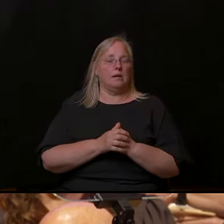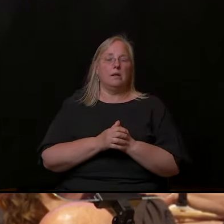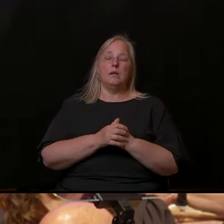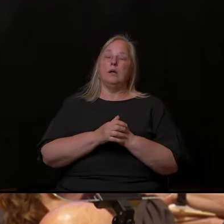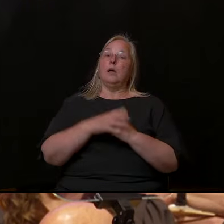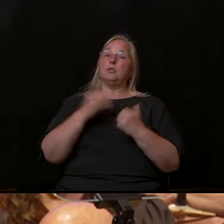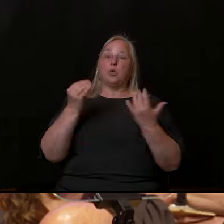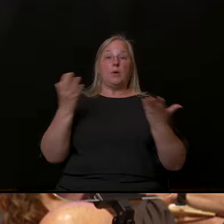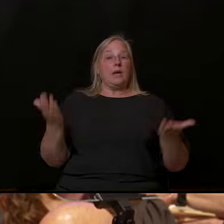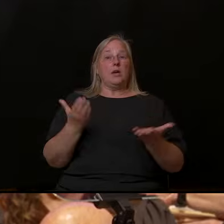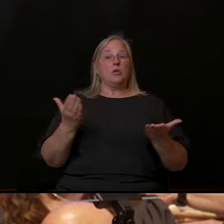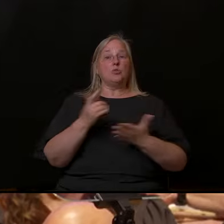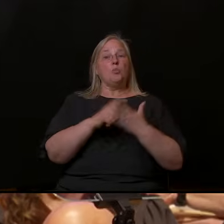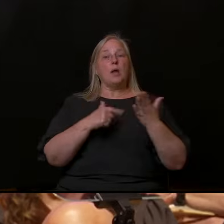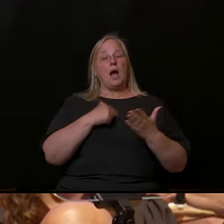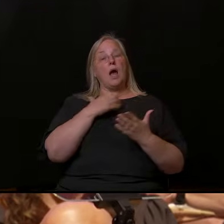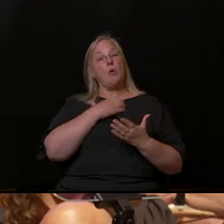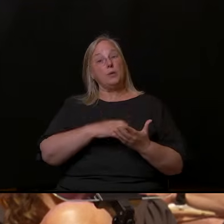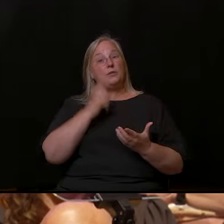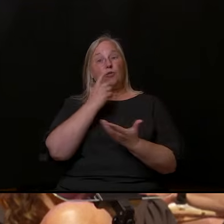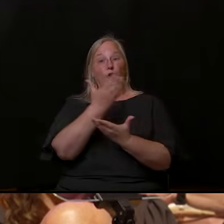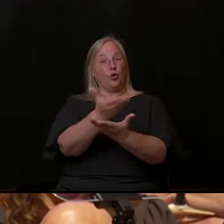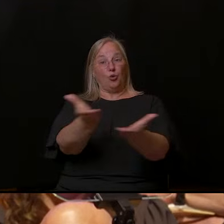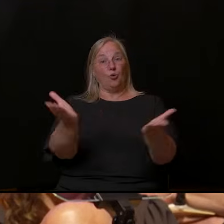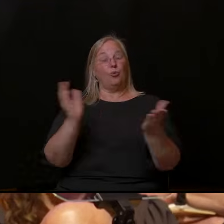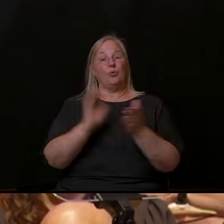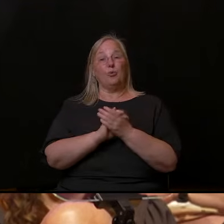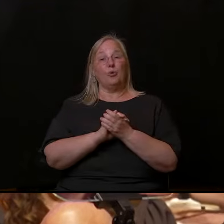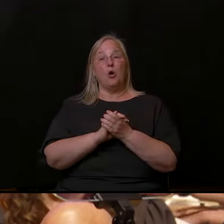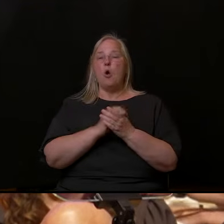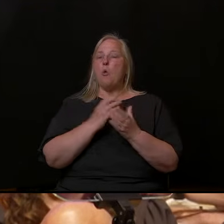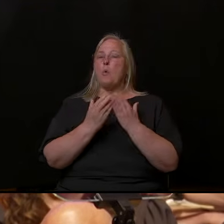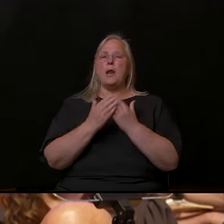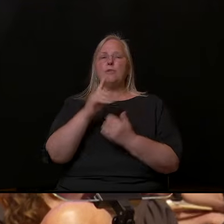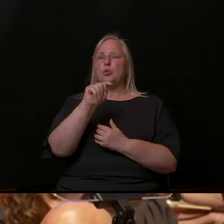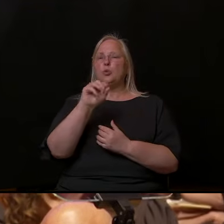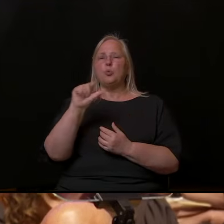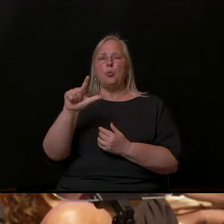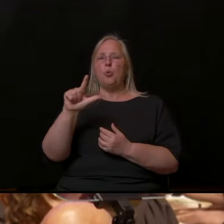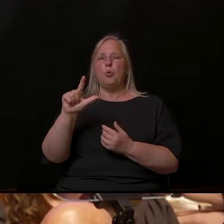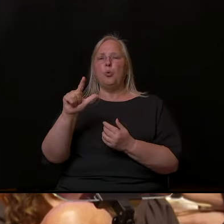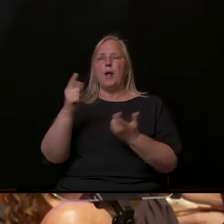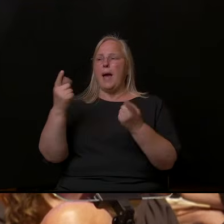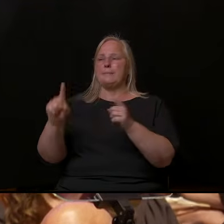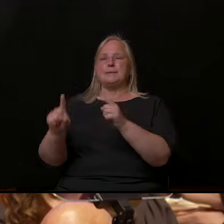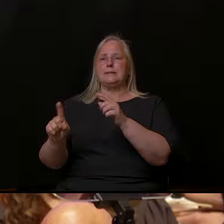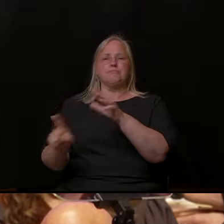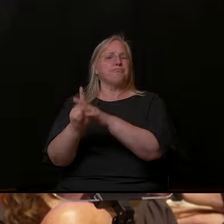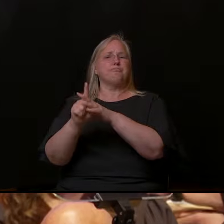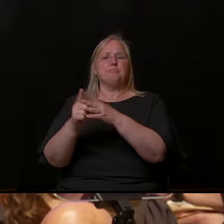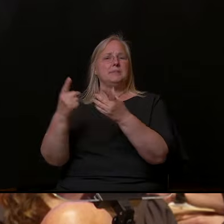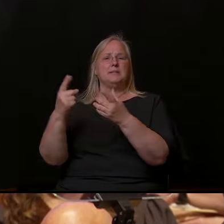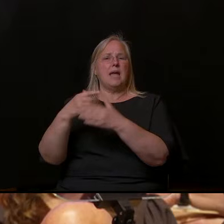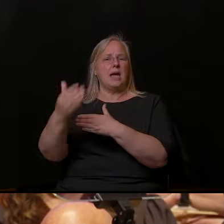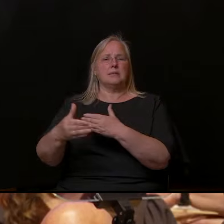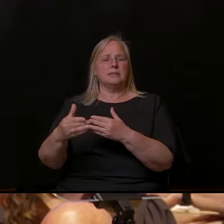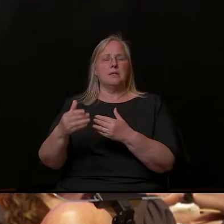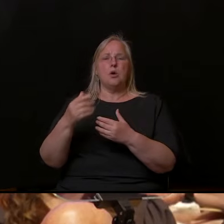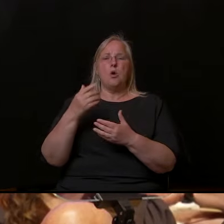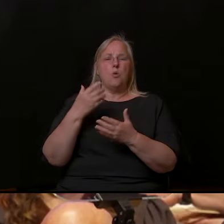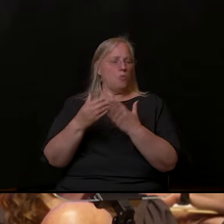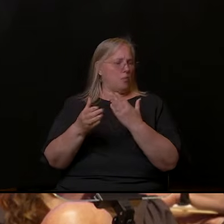So here is what I wish for you. Whatever tool comes next, however fast the industry